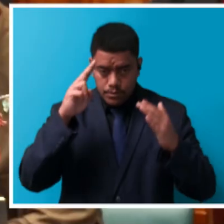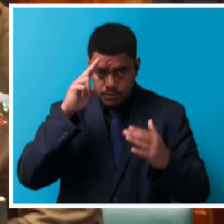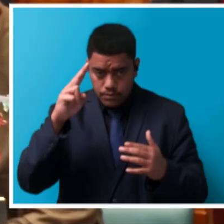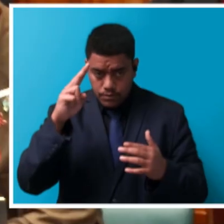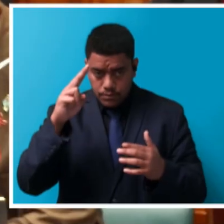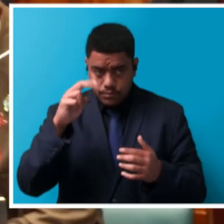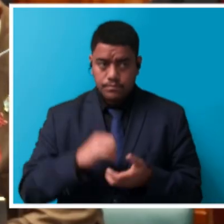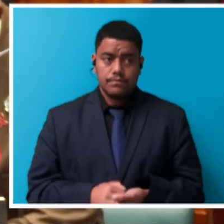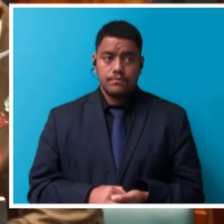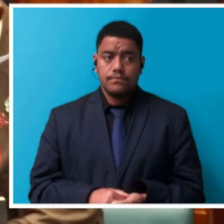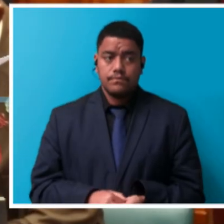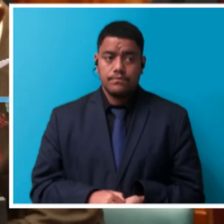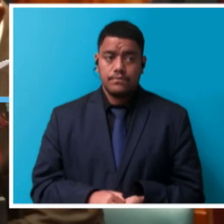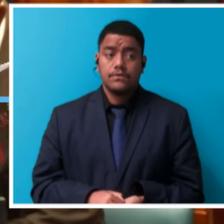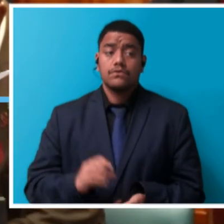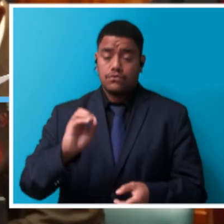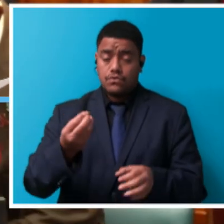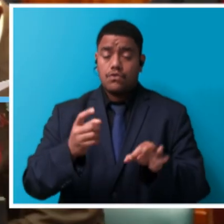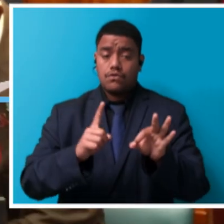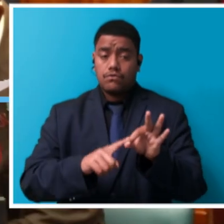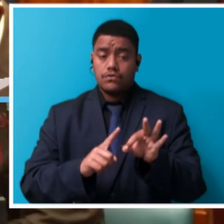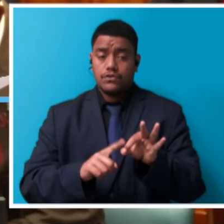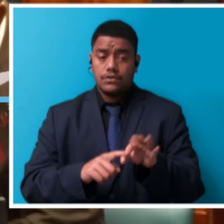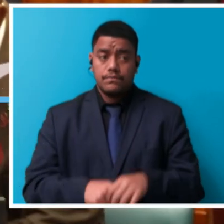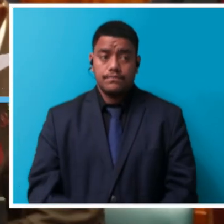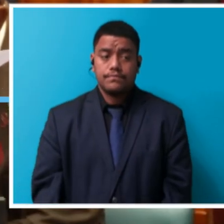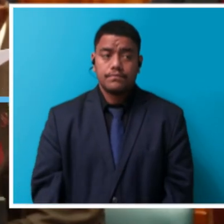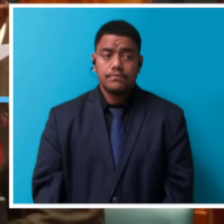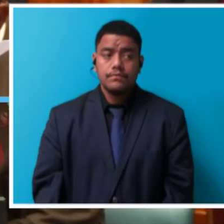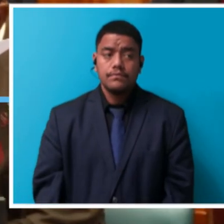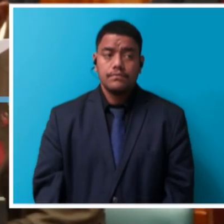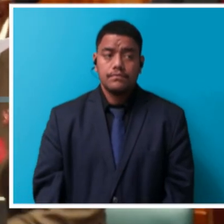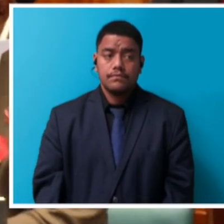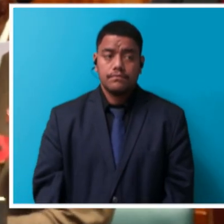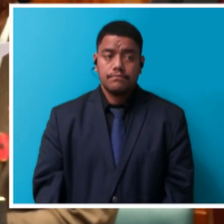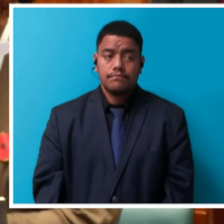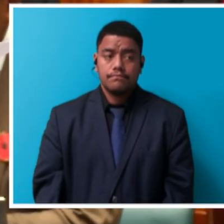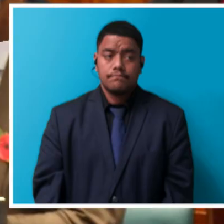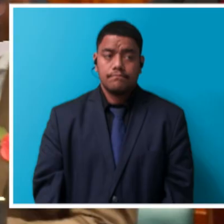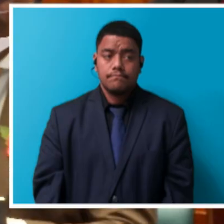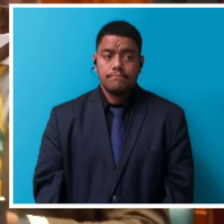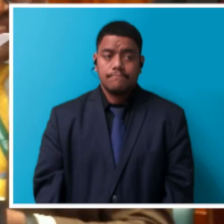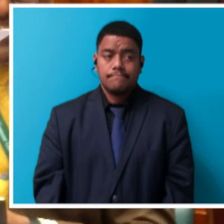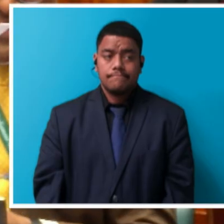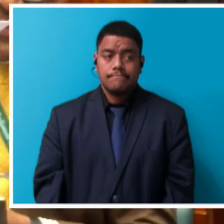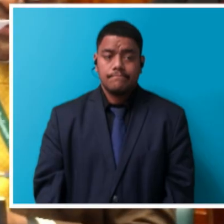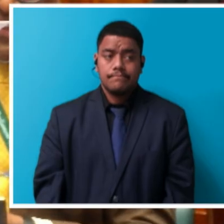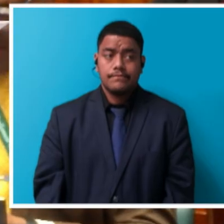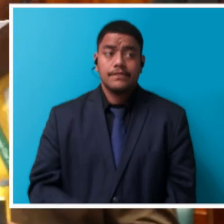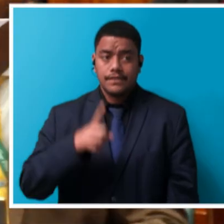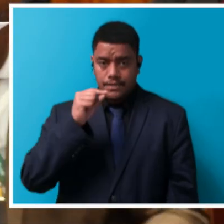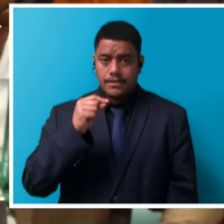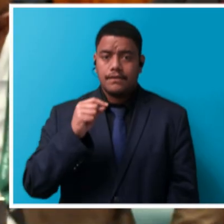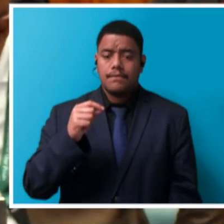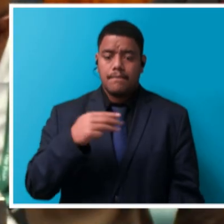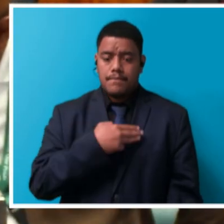So the question, just to reiterate it, can the Minister update